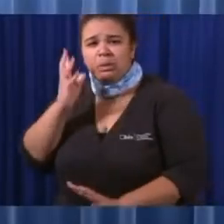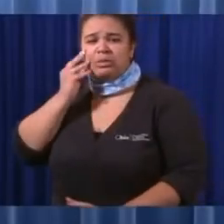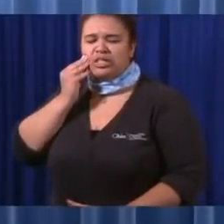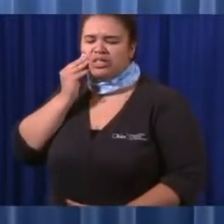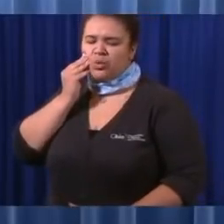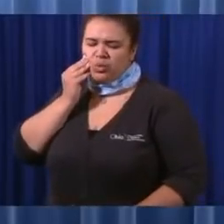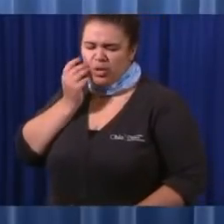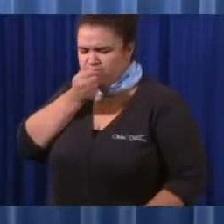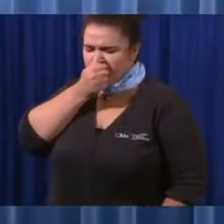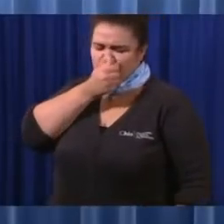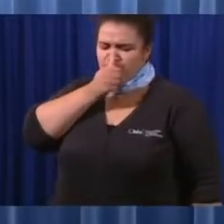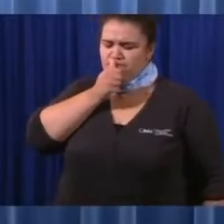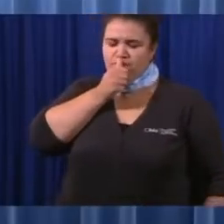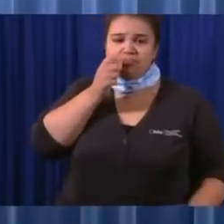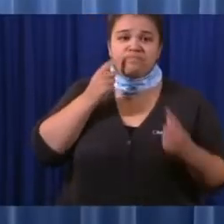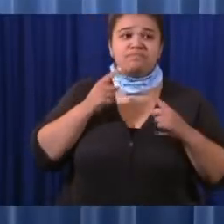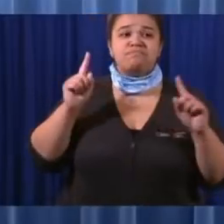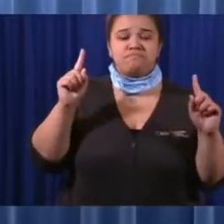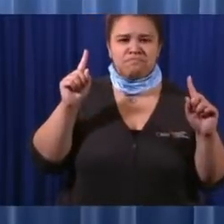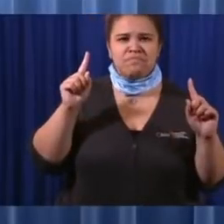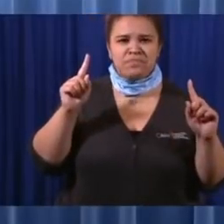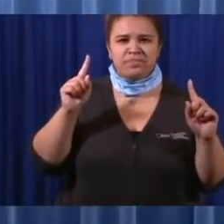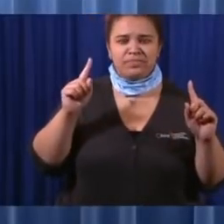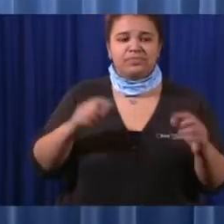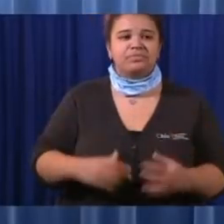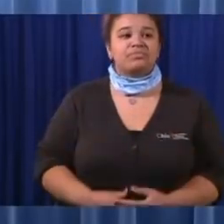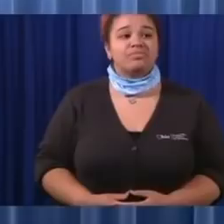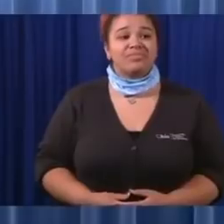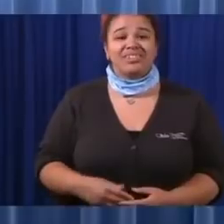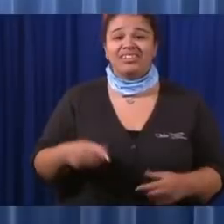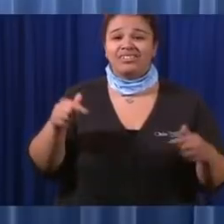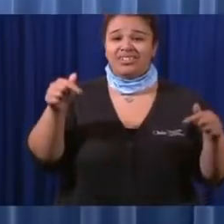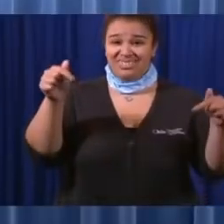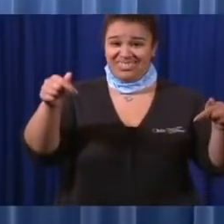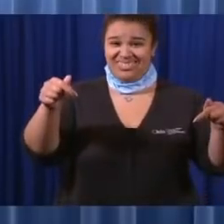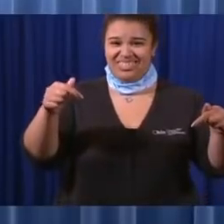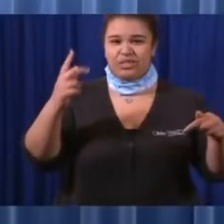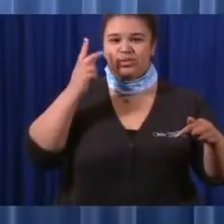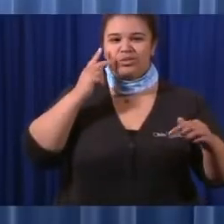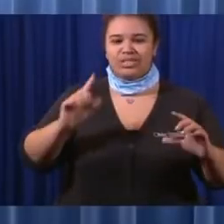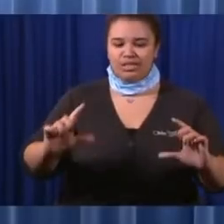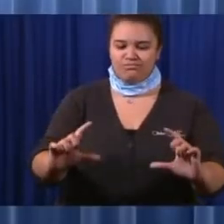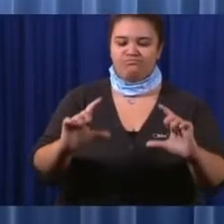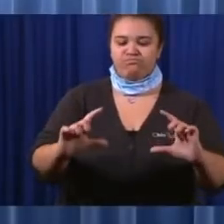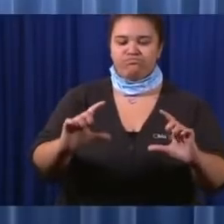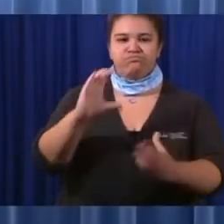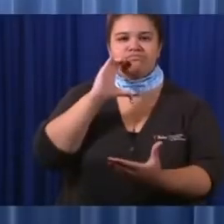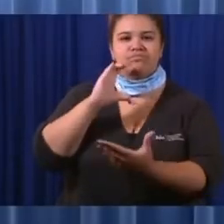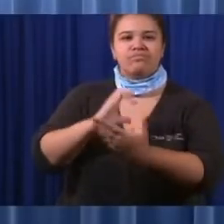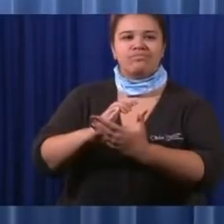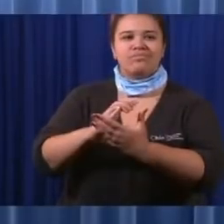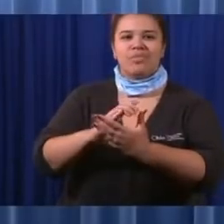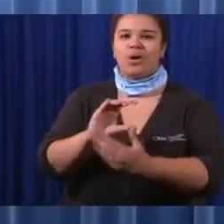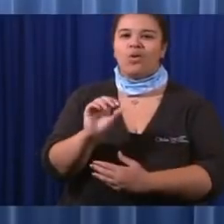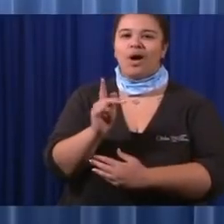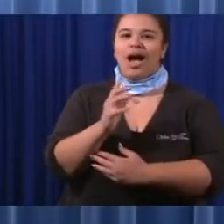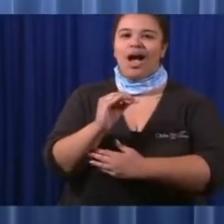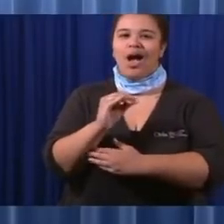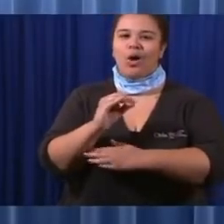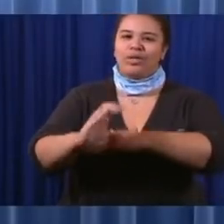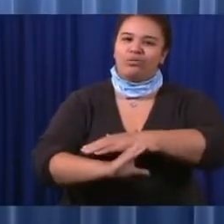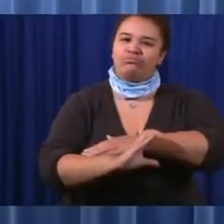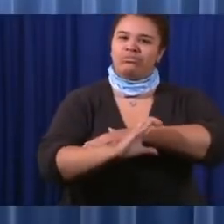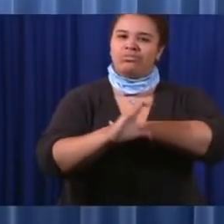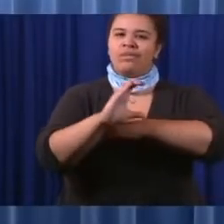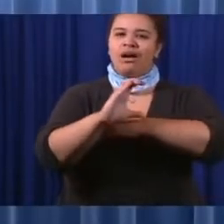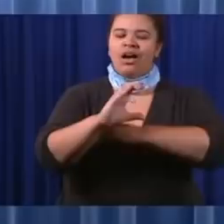Our great seal, which is on the podium right here, reminds us that the sun will rise on our beautiful Ohio again.